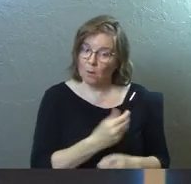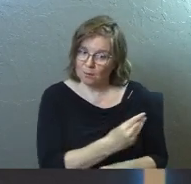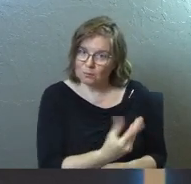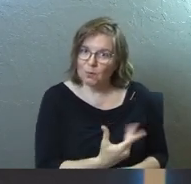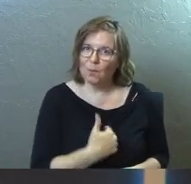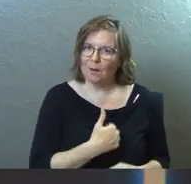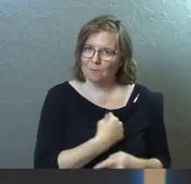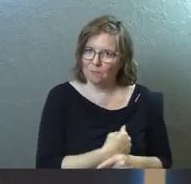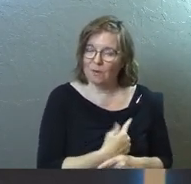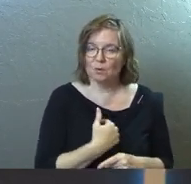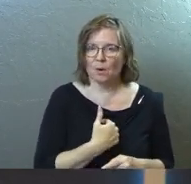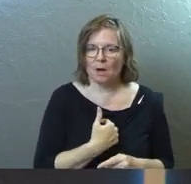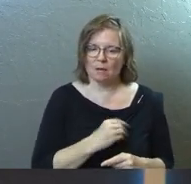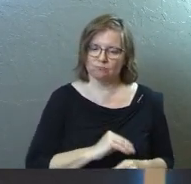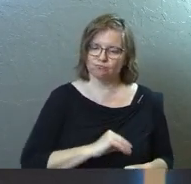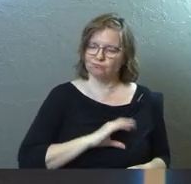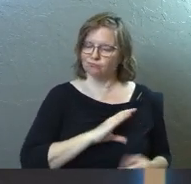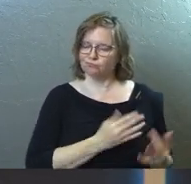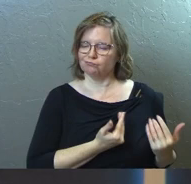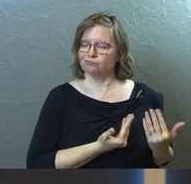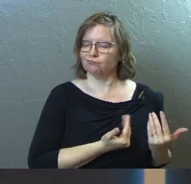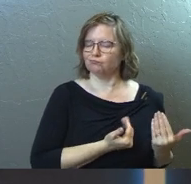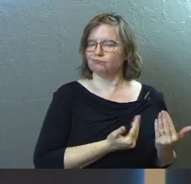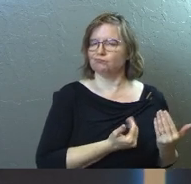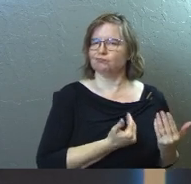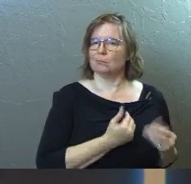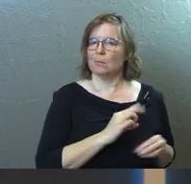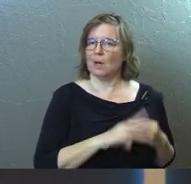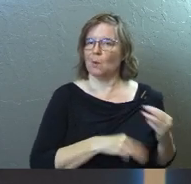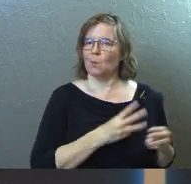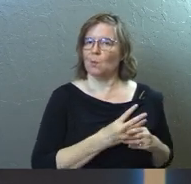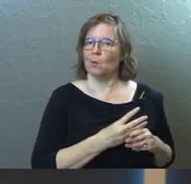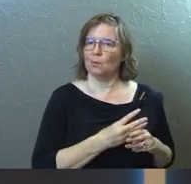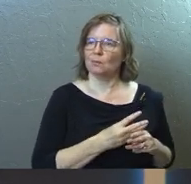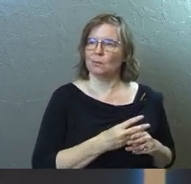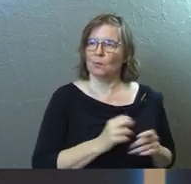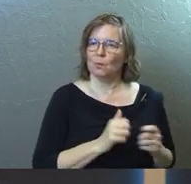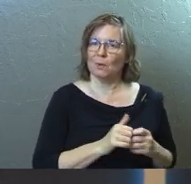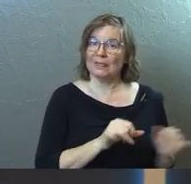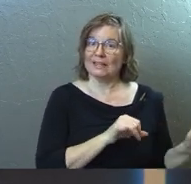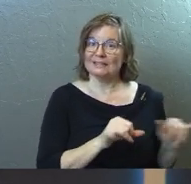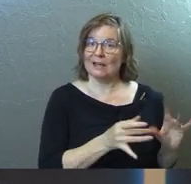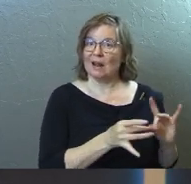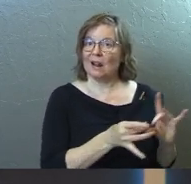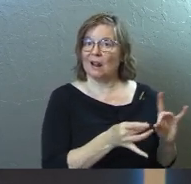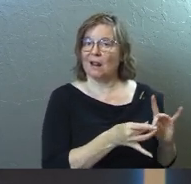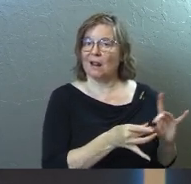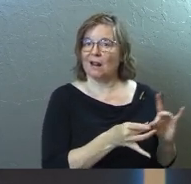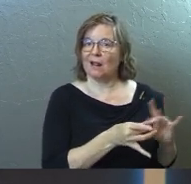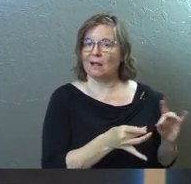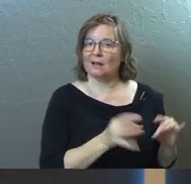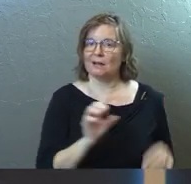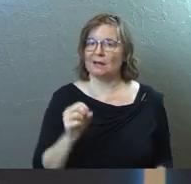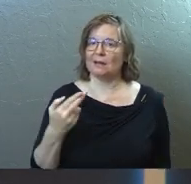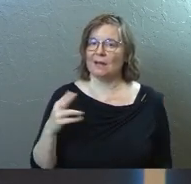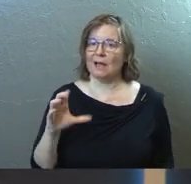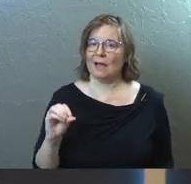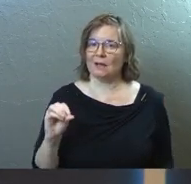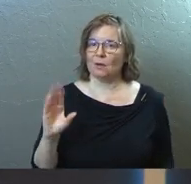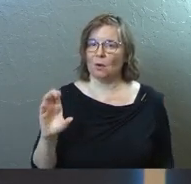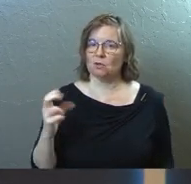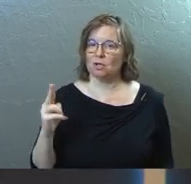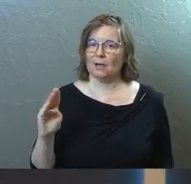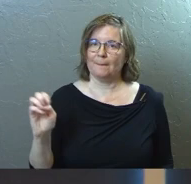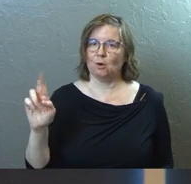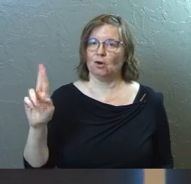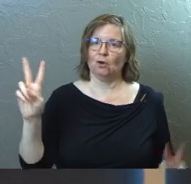told I'm right. So I will fill my space, my life, my world with those people who agree with that. The echo chamber will say I'm